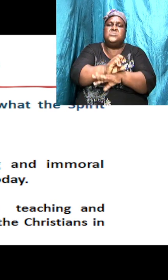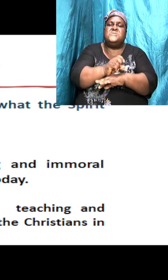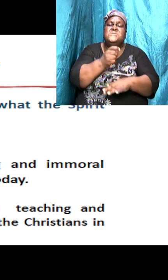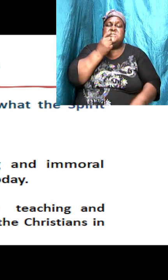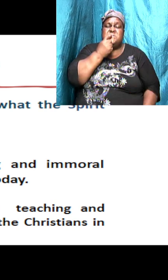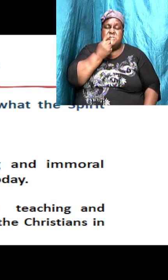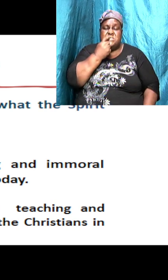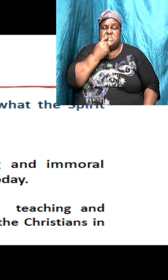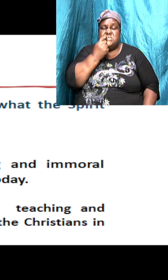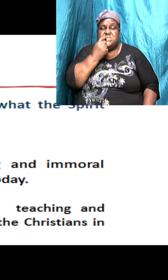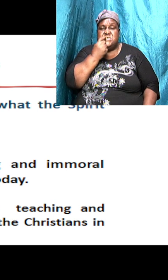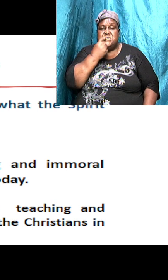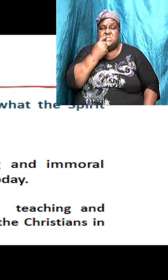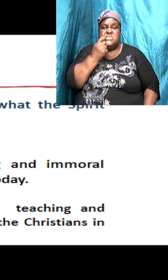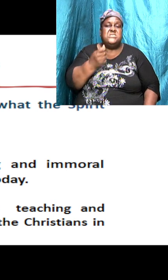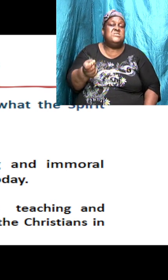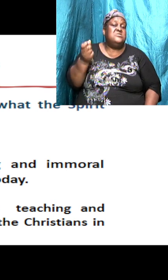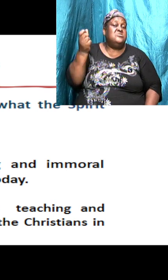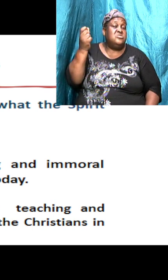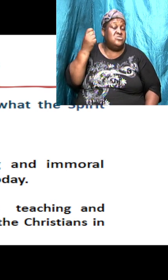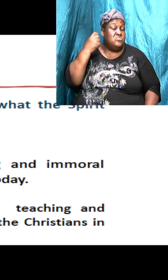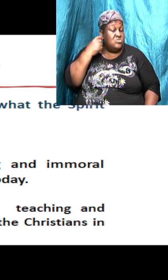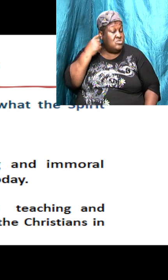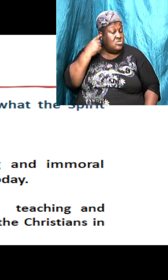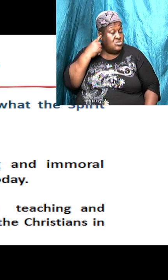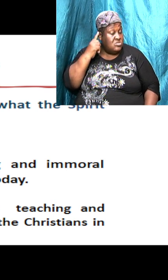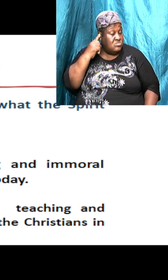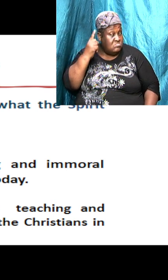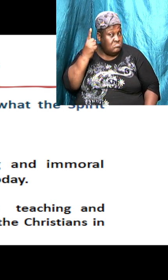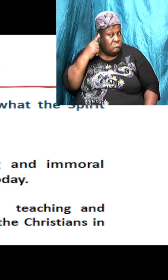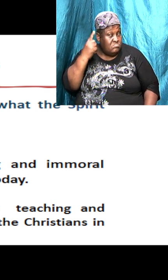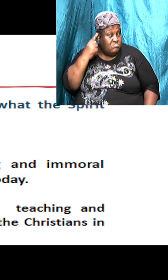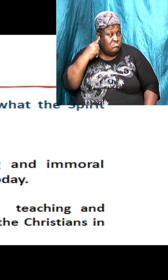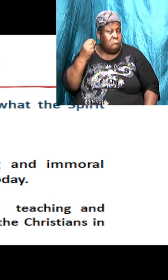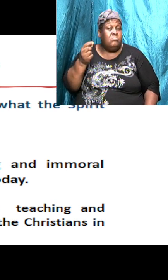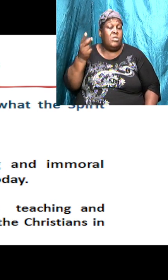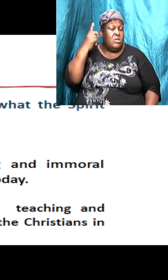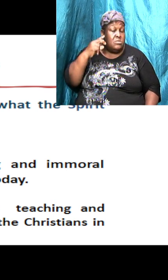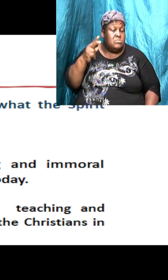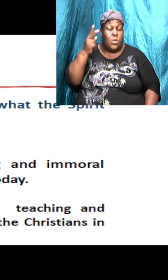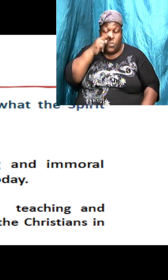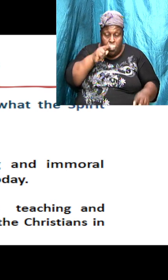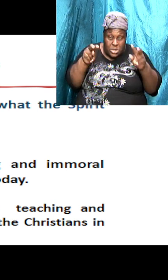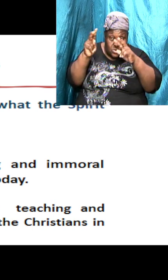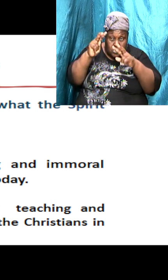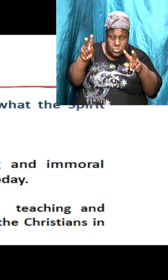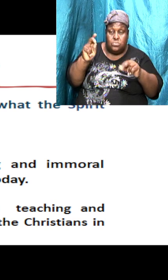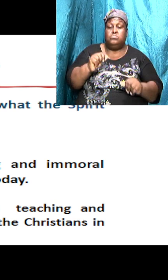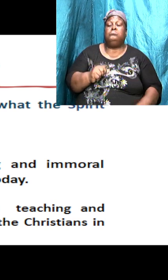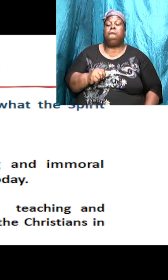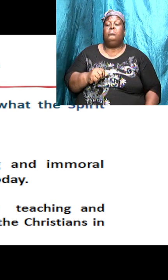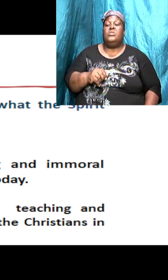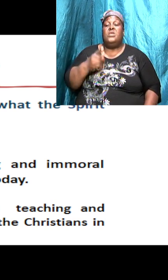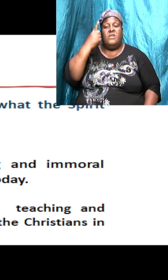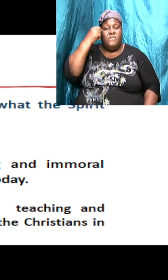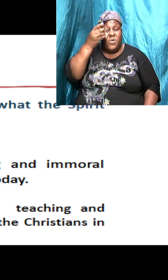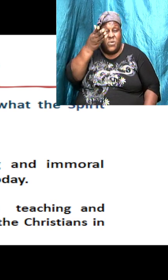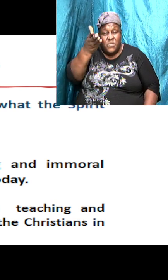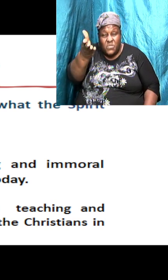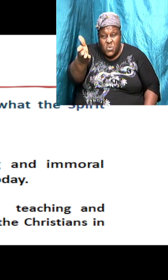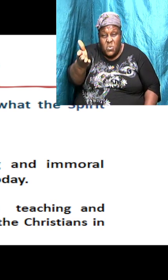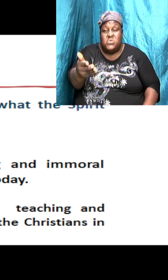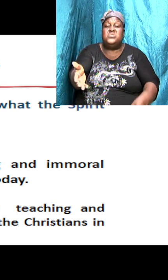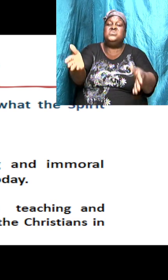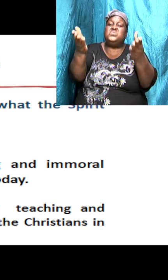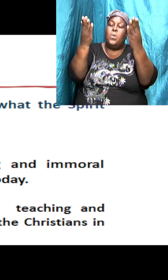serious alert. Listen out. Watch out for those that are